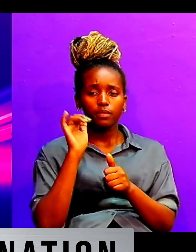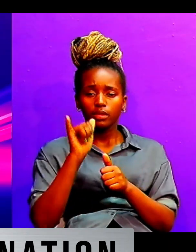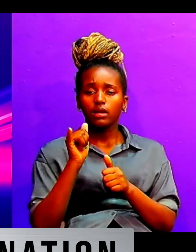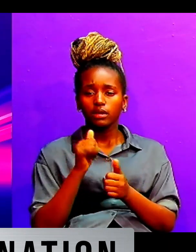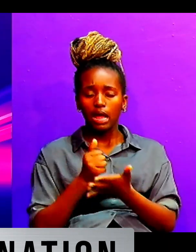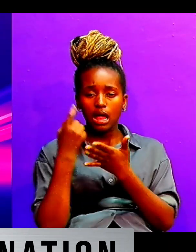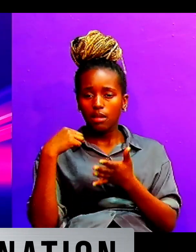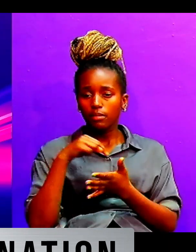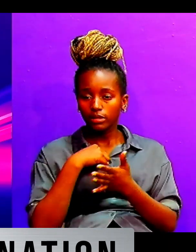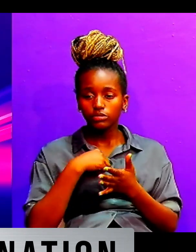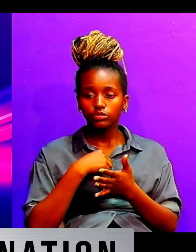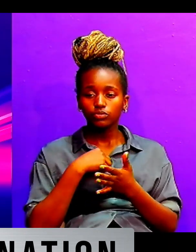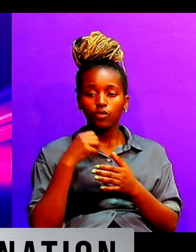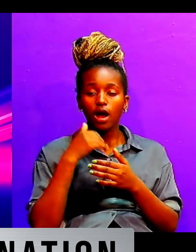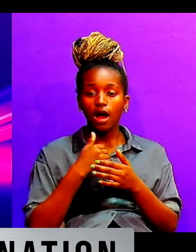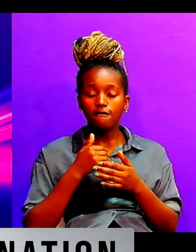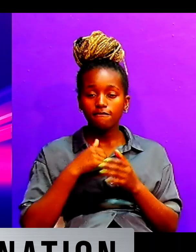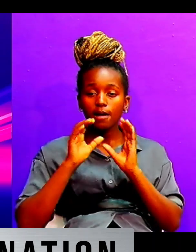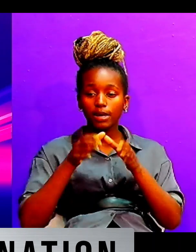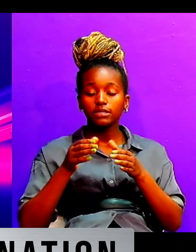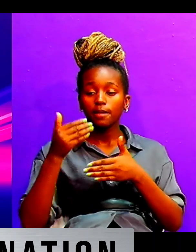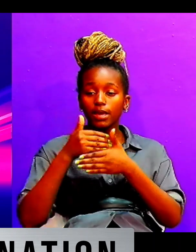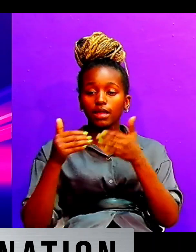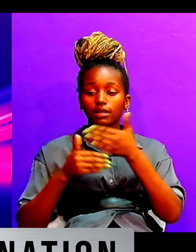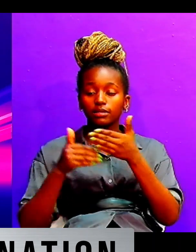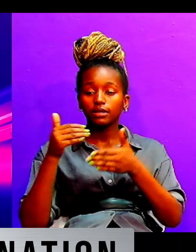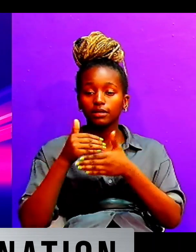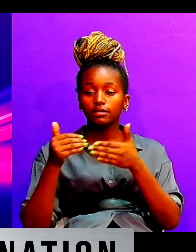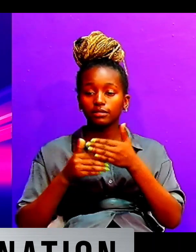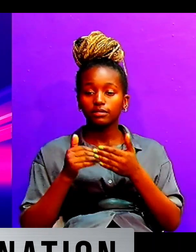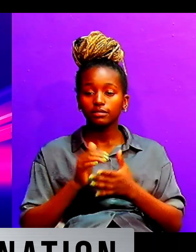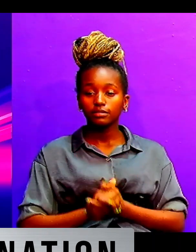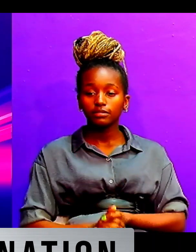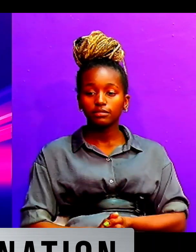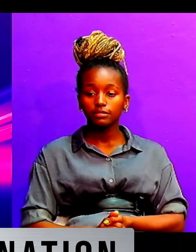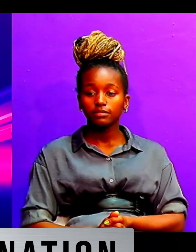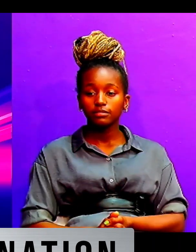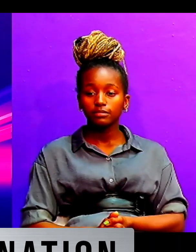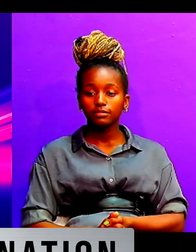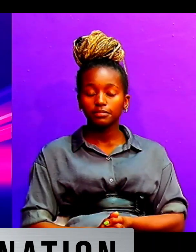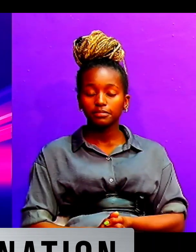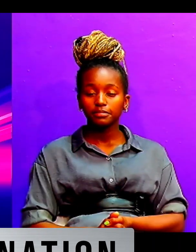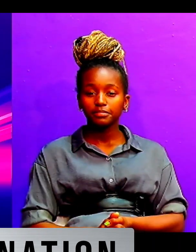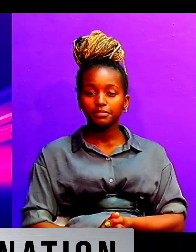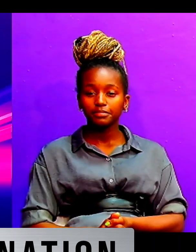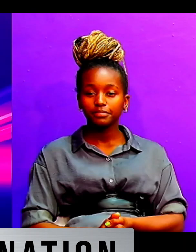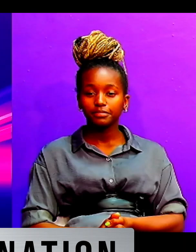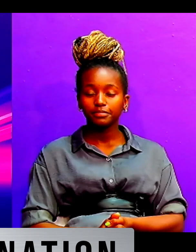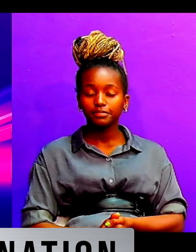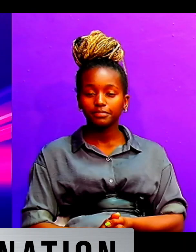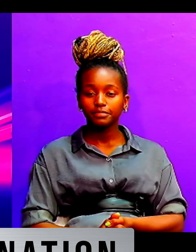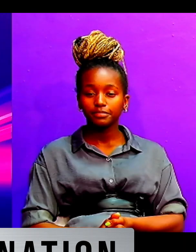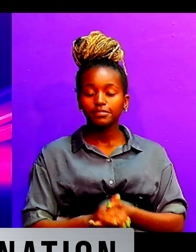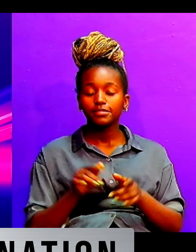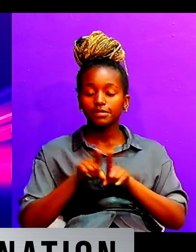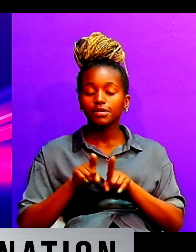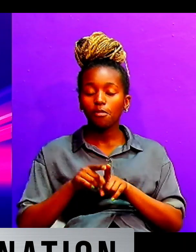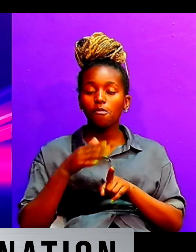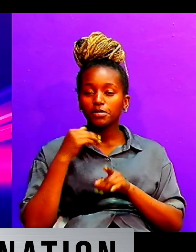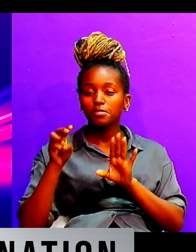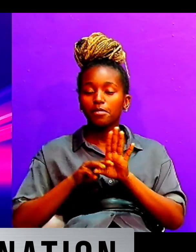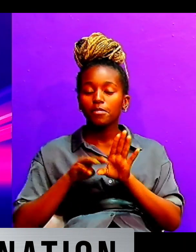building and enhancement for our members, those who also want to get leadership. We